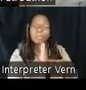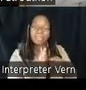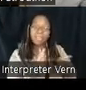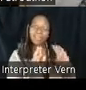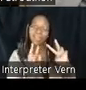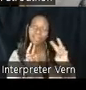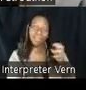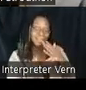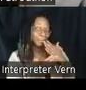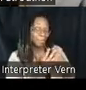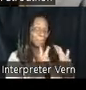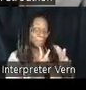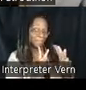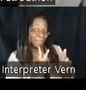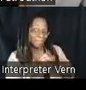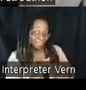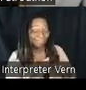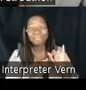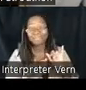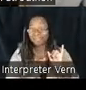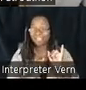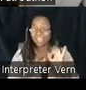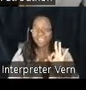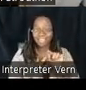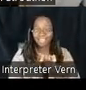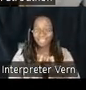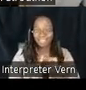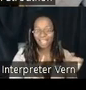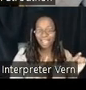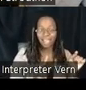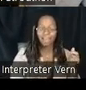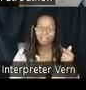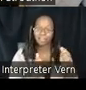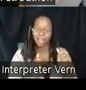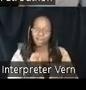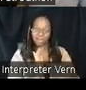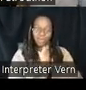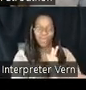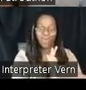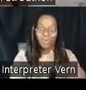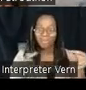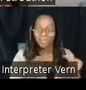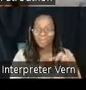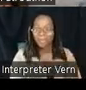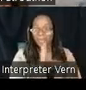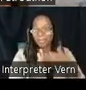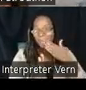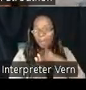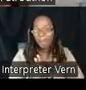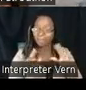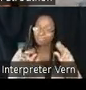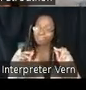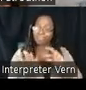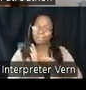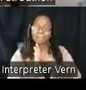people, and people who show up a different in manifesting of their pain are the bad people. It just means that we're at different places on our own